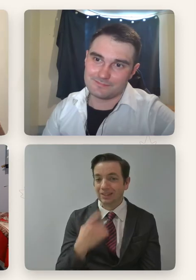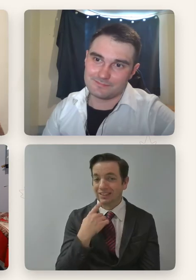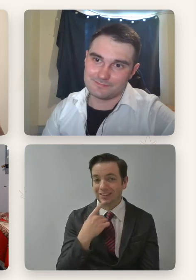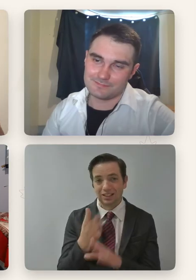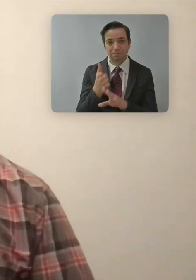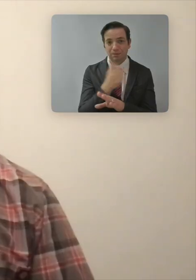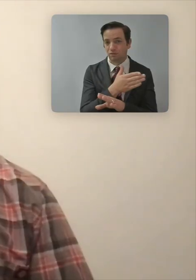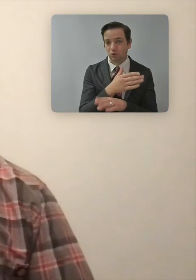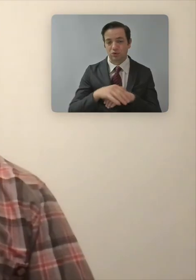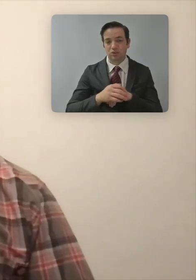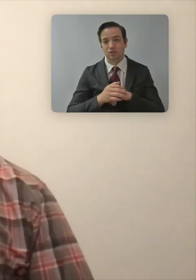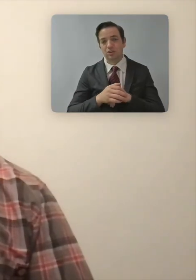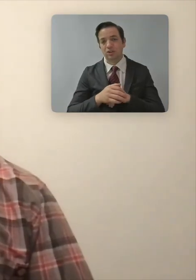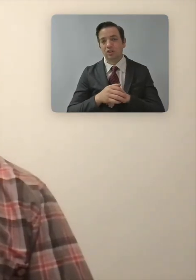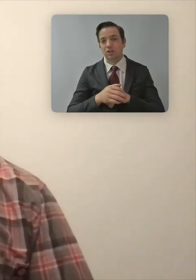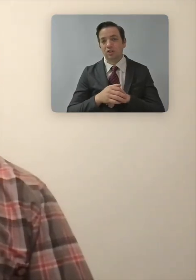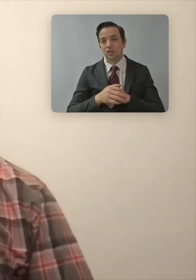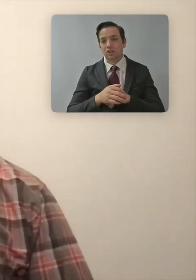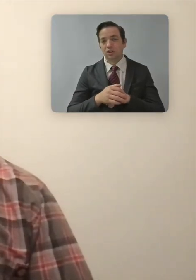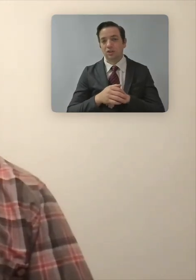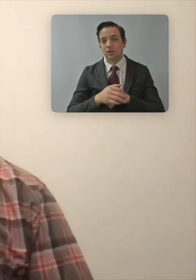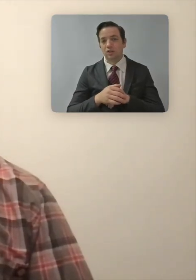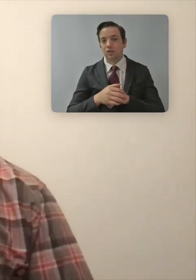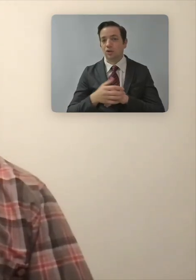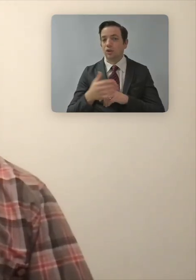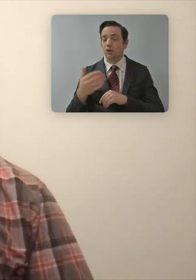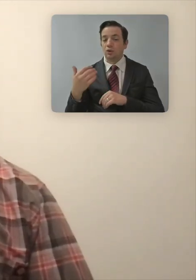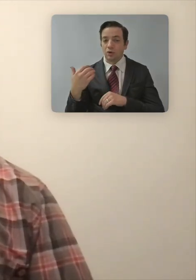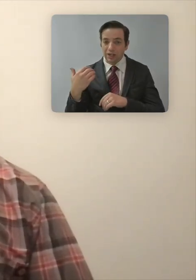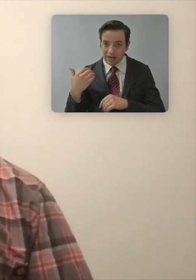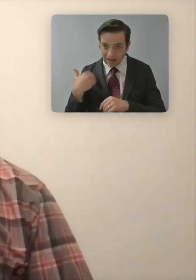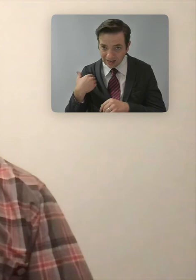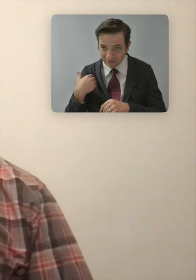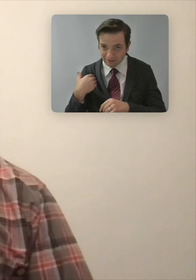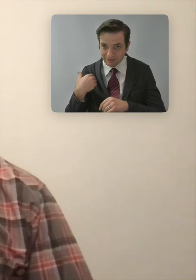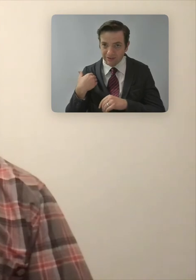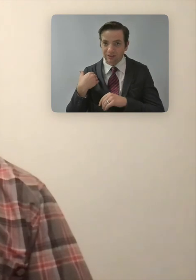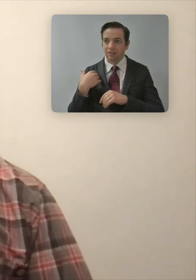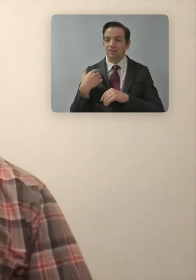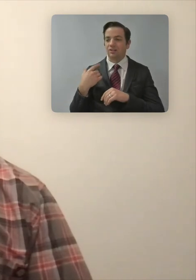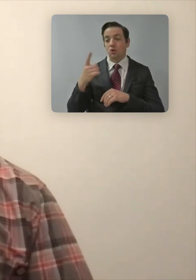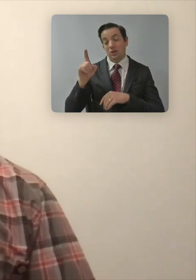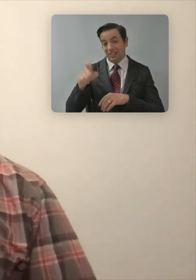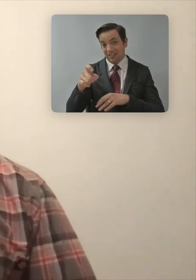there is this multicultural alliance under the Corporation of Public Broadcasting. I do think there should be a branch